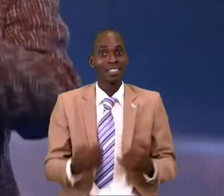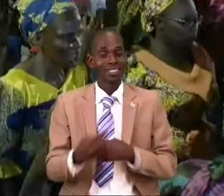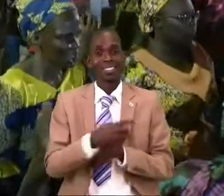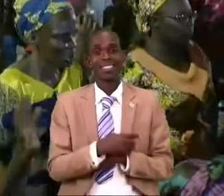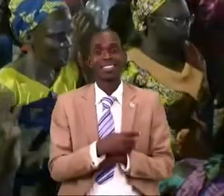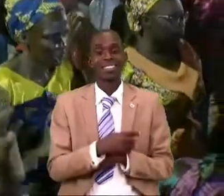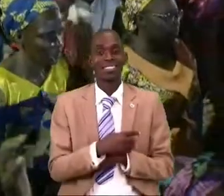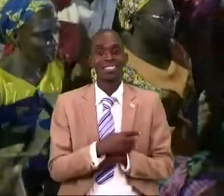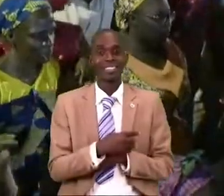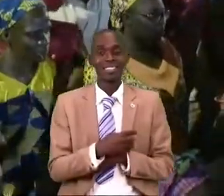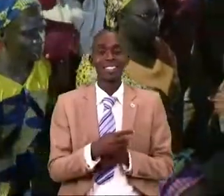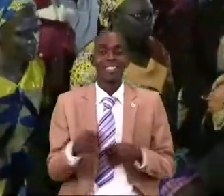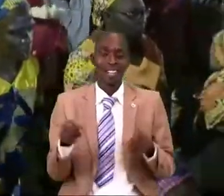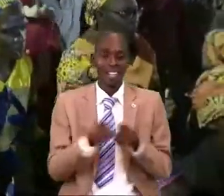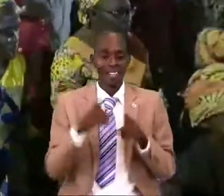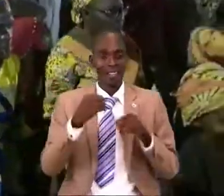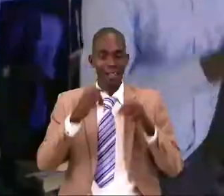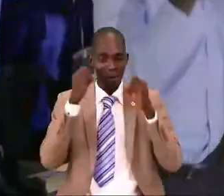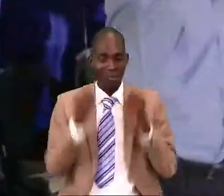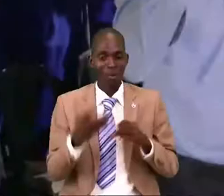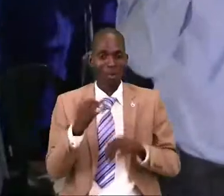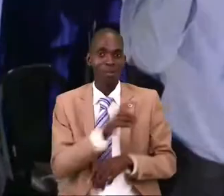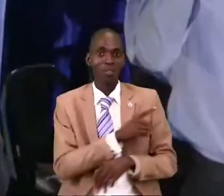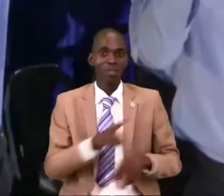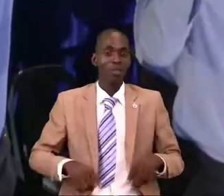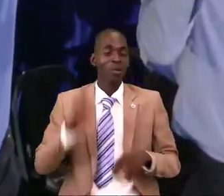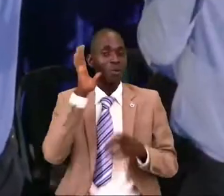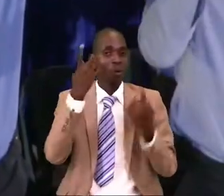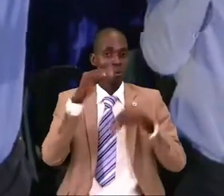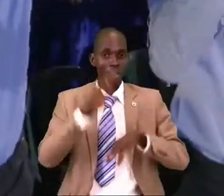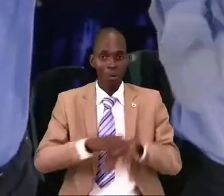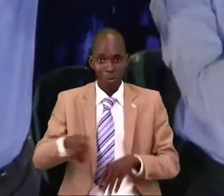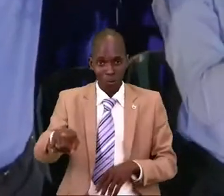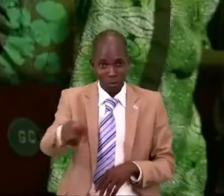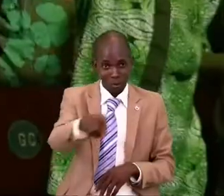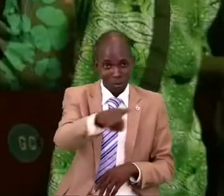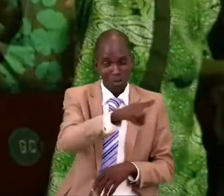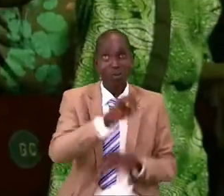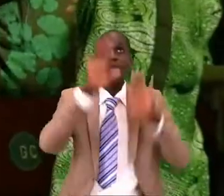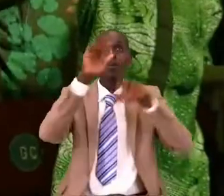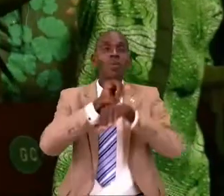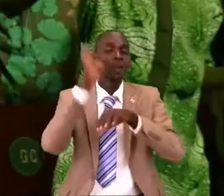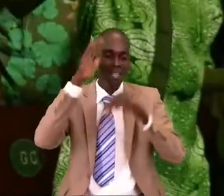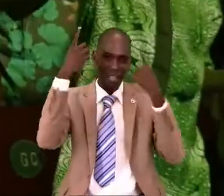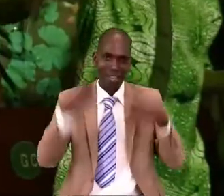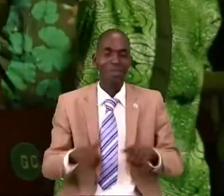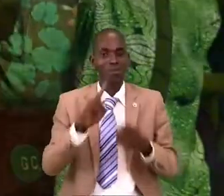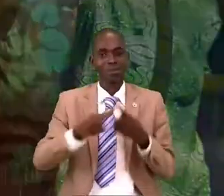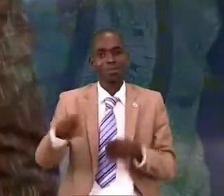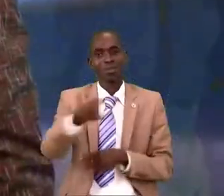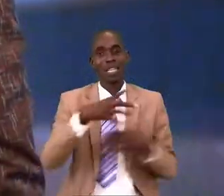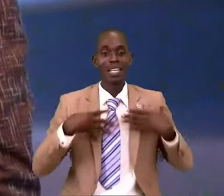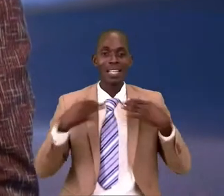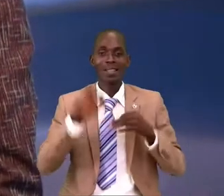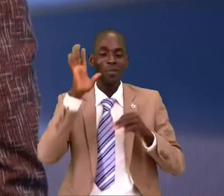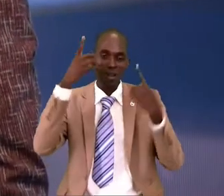happen. Amen. Healing will happen. Amen. Deliverance will happen. Amen. People